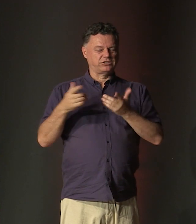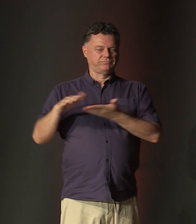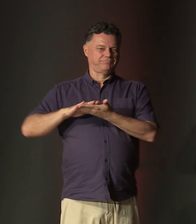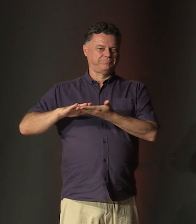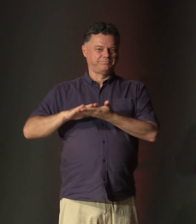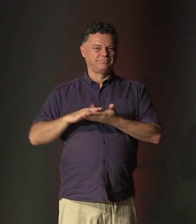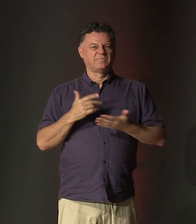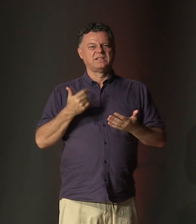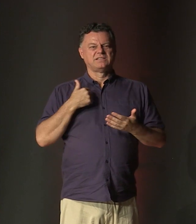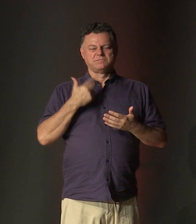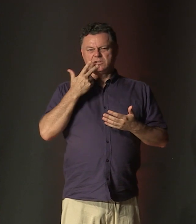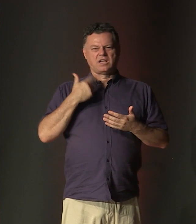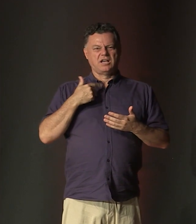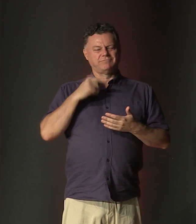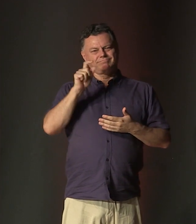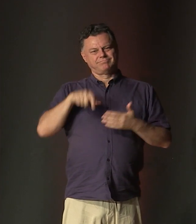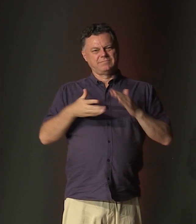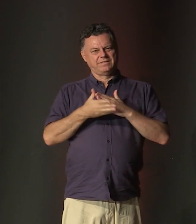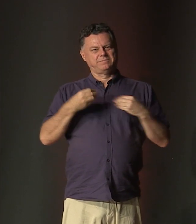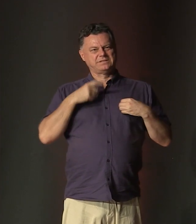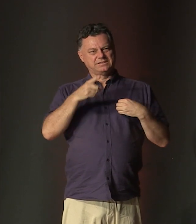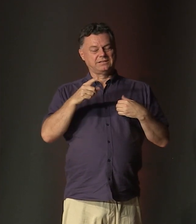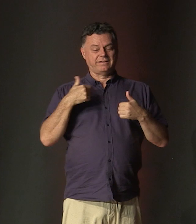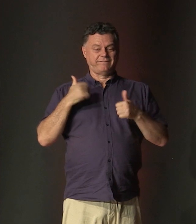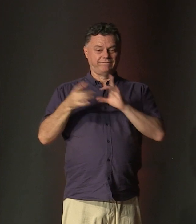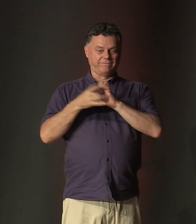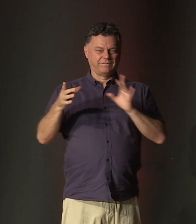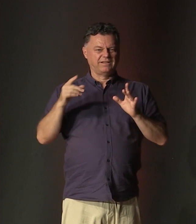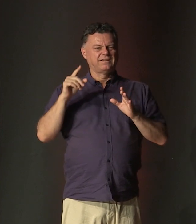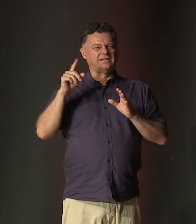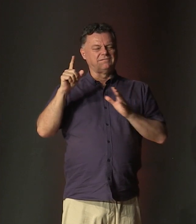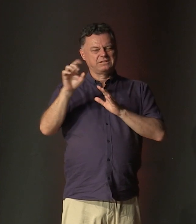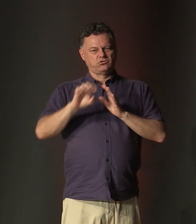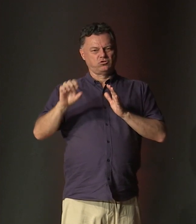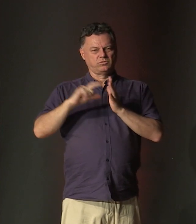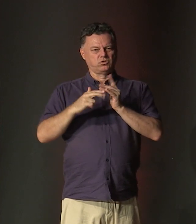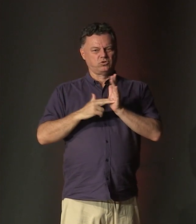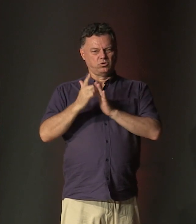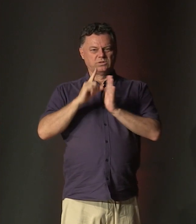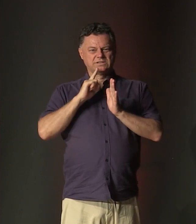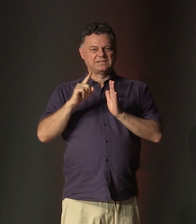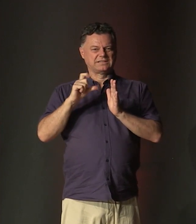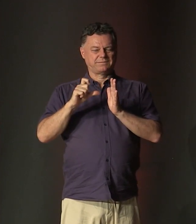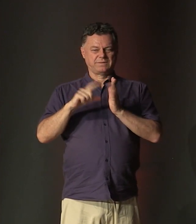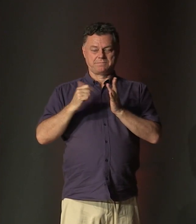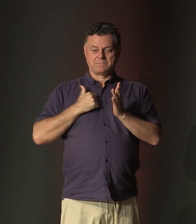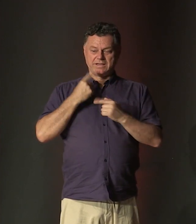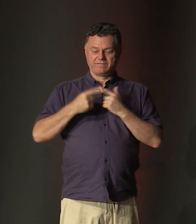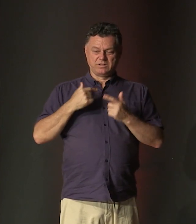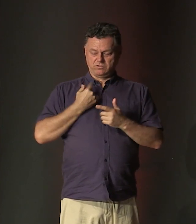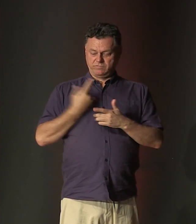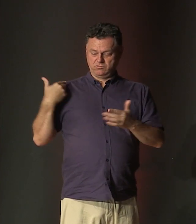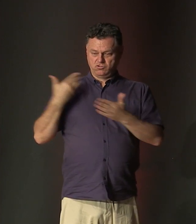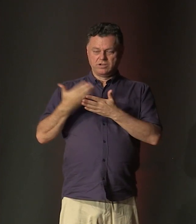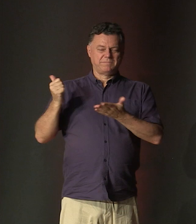no longer a customer, the company must delete your information. You get other rights in the EU as well.